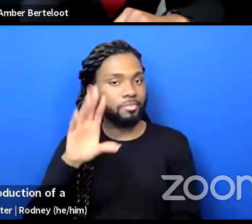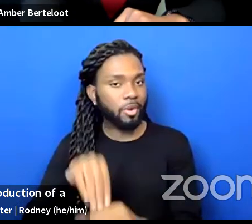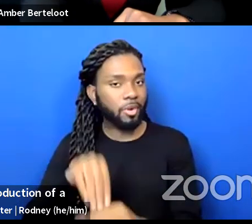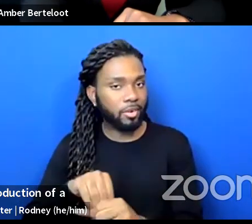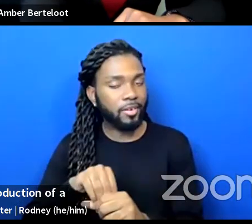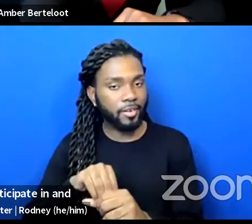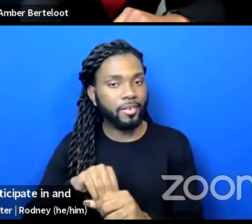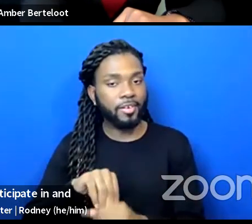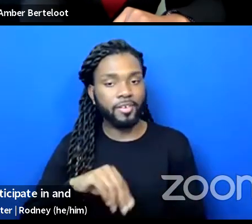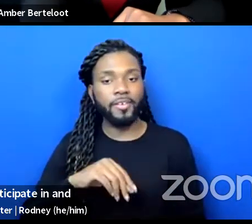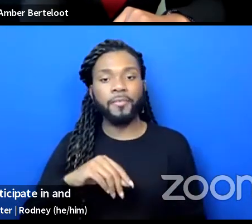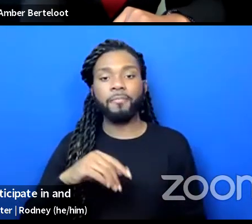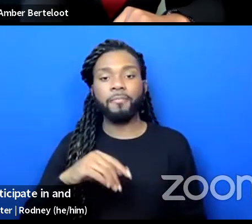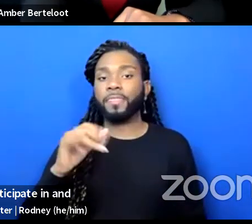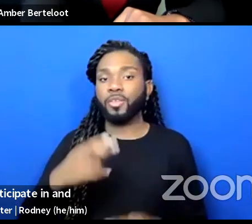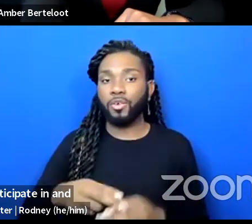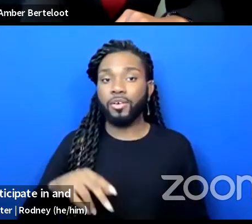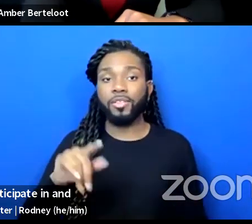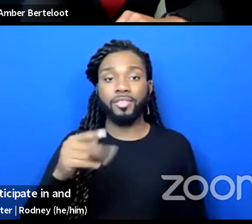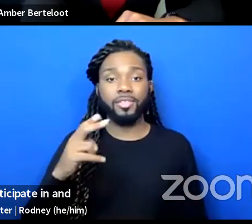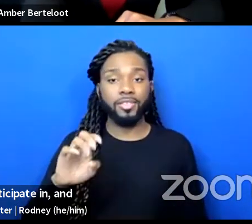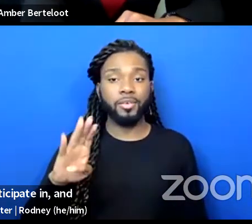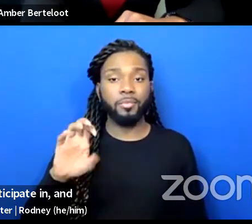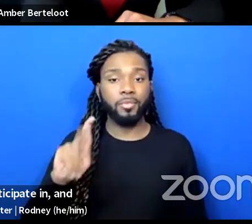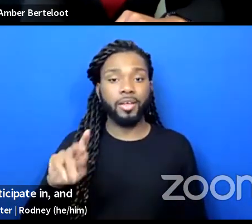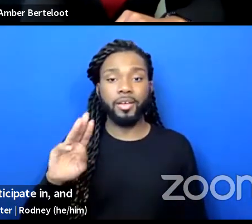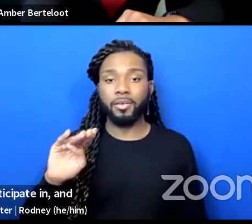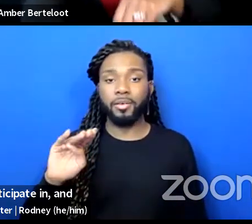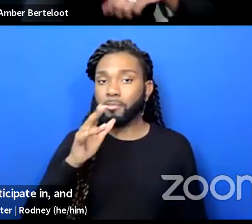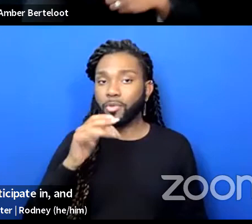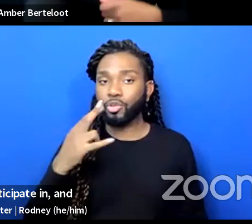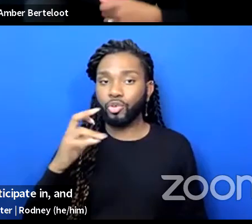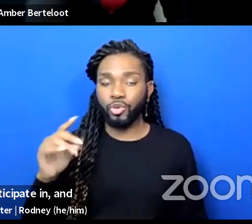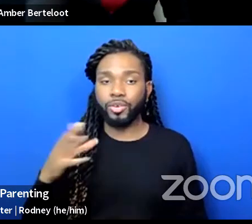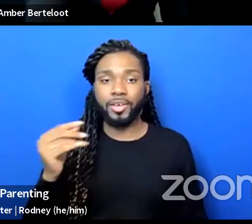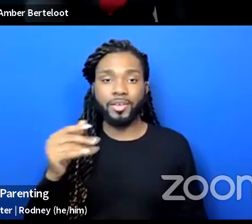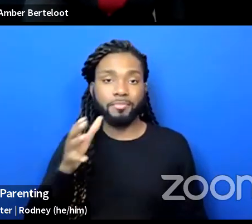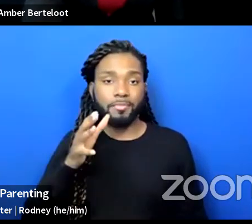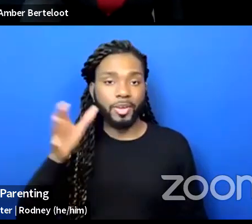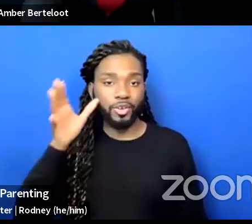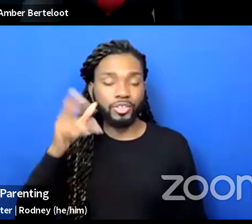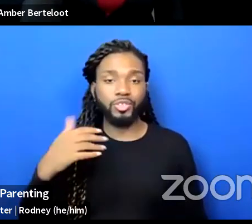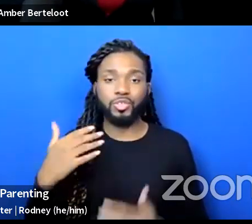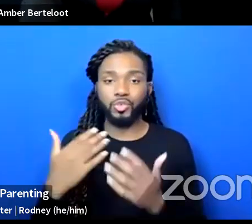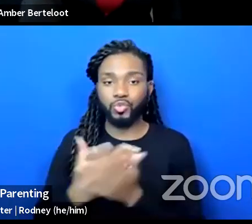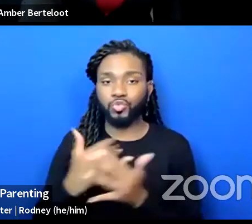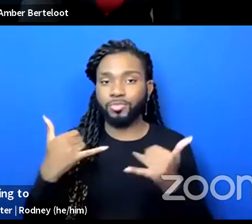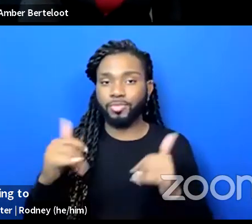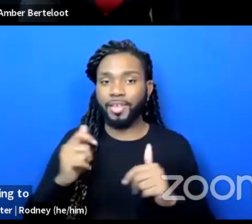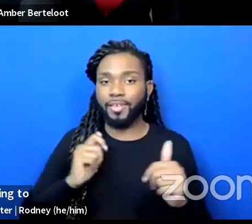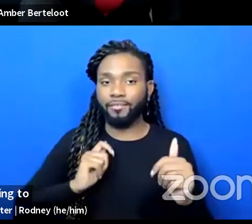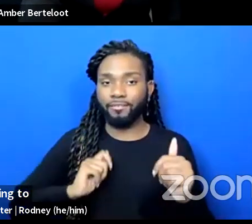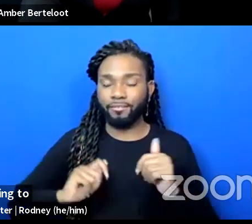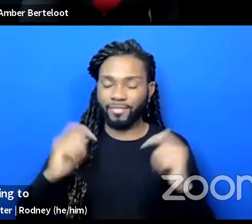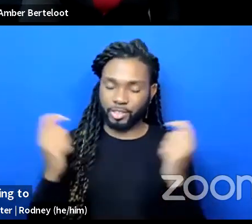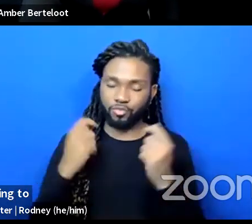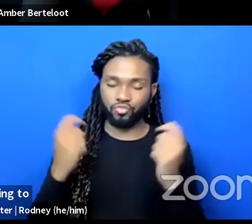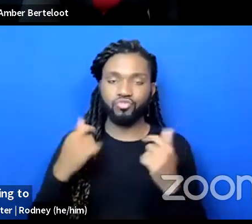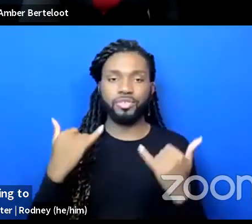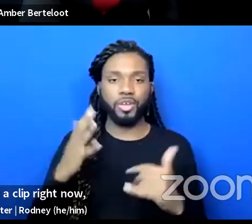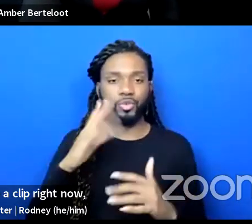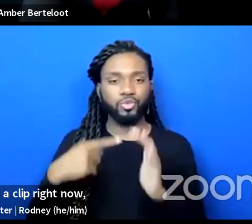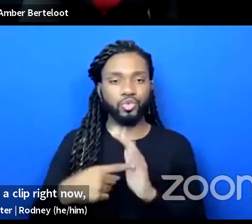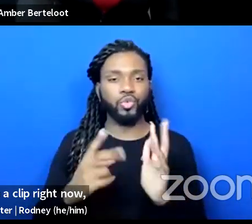in, and it is the Black Motherhood and Parenting New Play Festival. We're going to have a clip right now from one